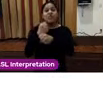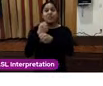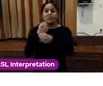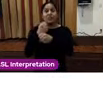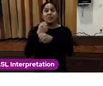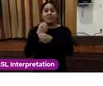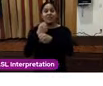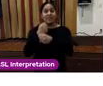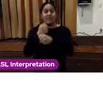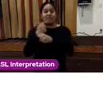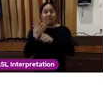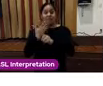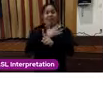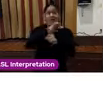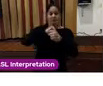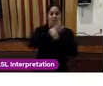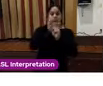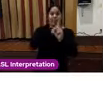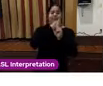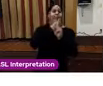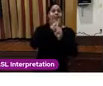So